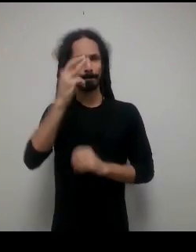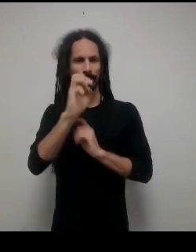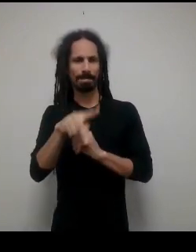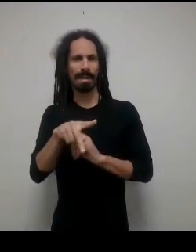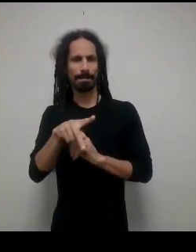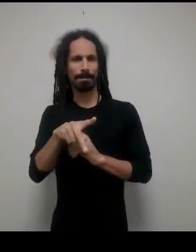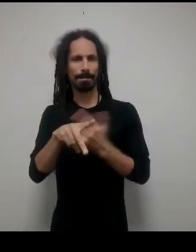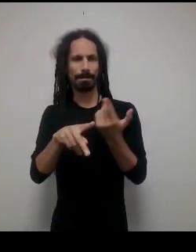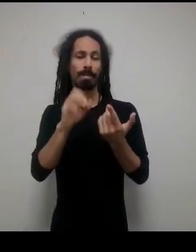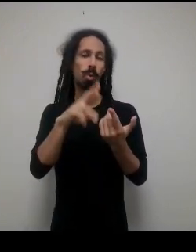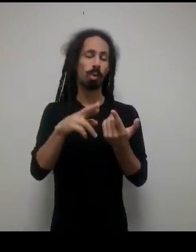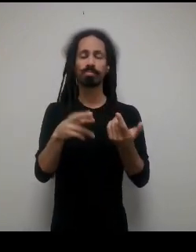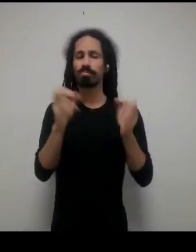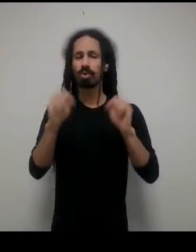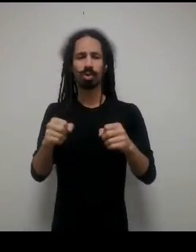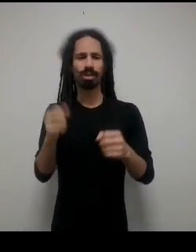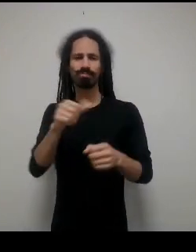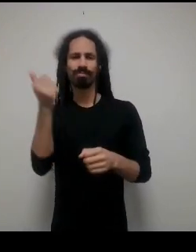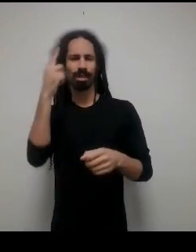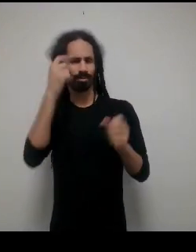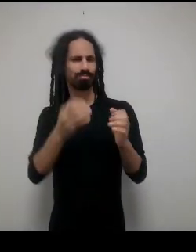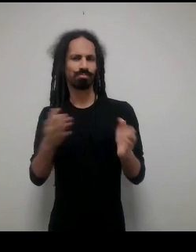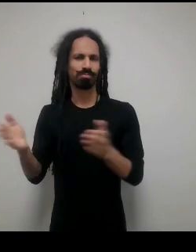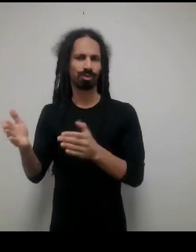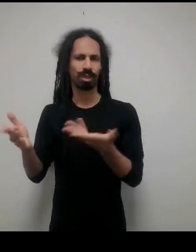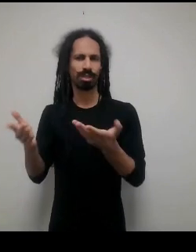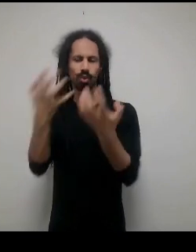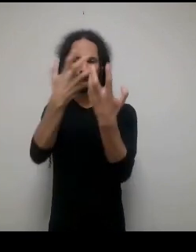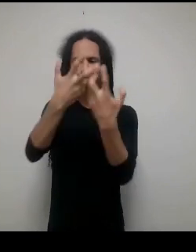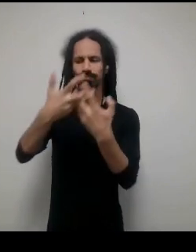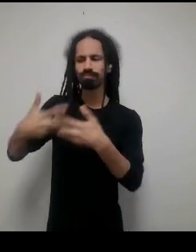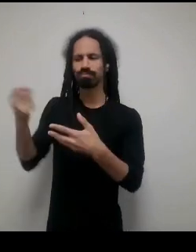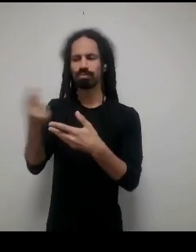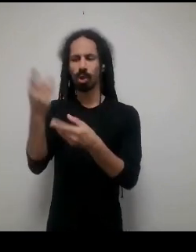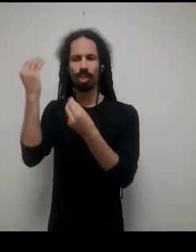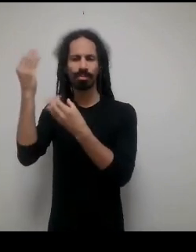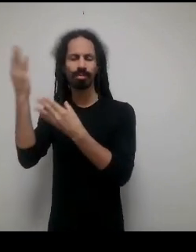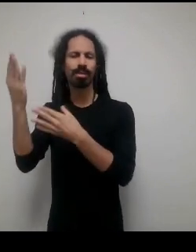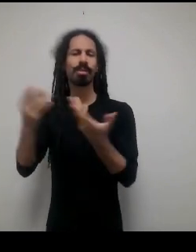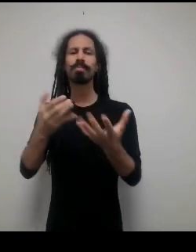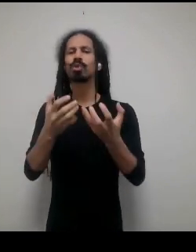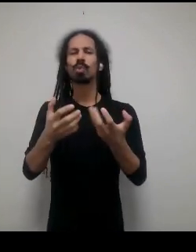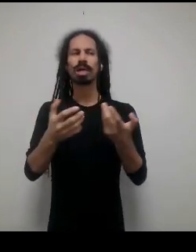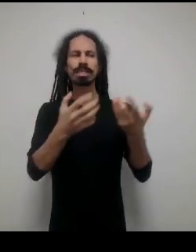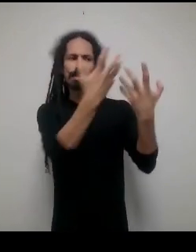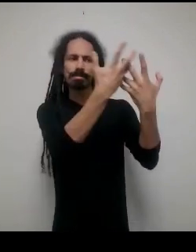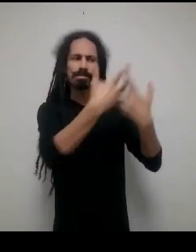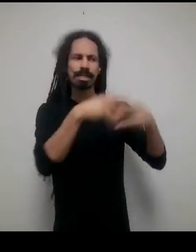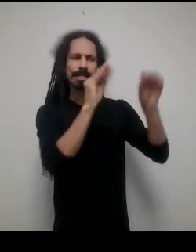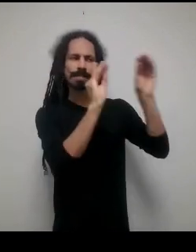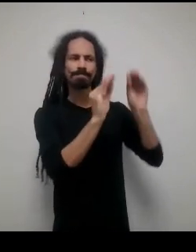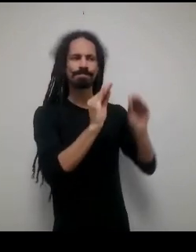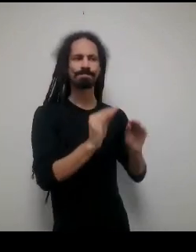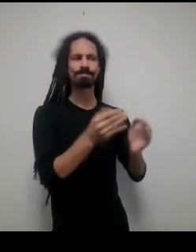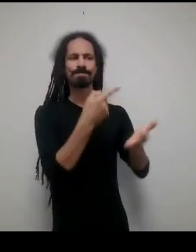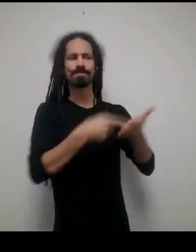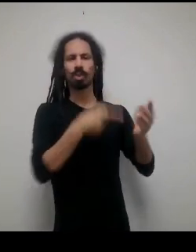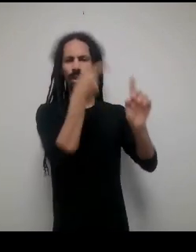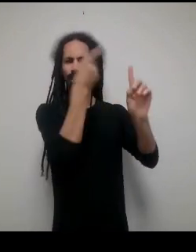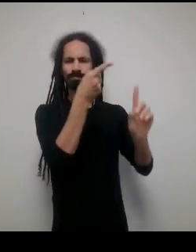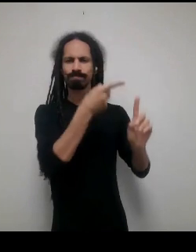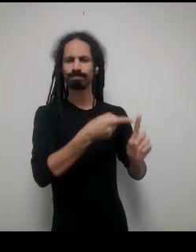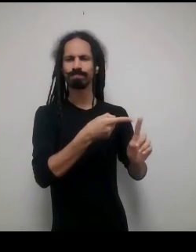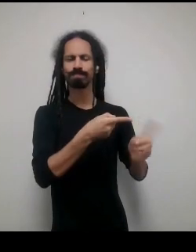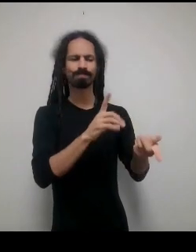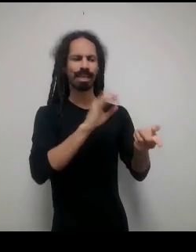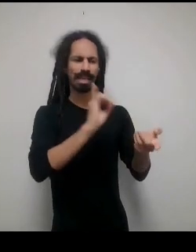another method for organizing your ideas, but you do want to take some time to clearly map out what your main points are and how you're